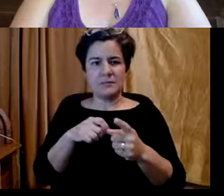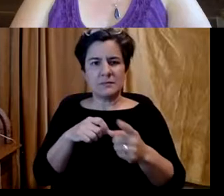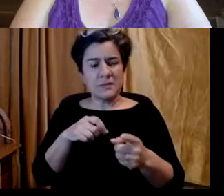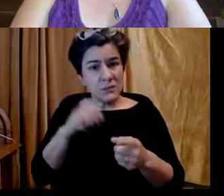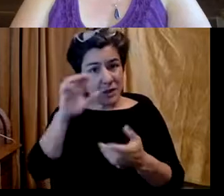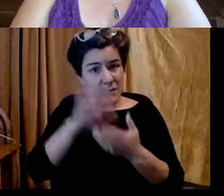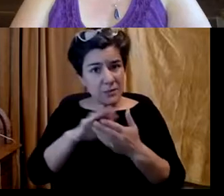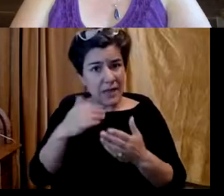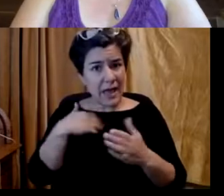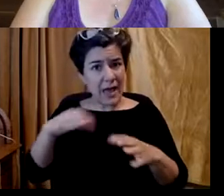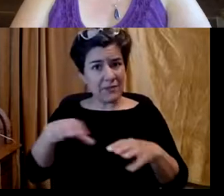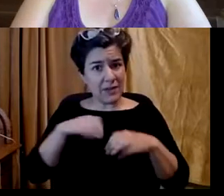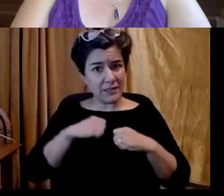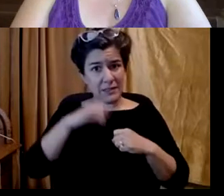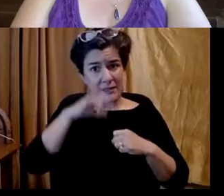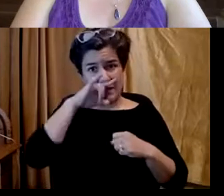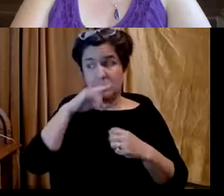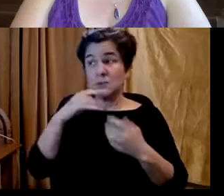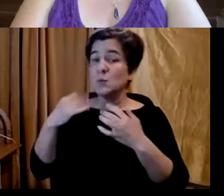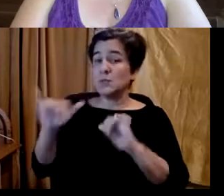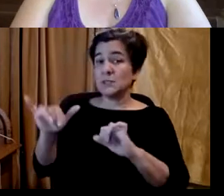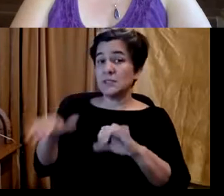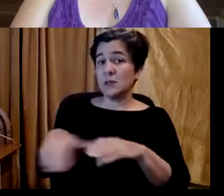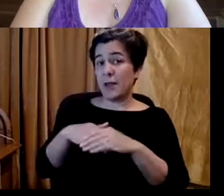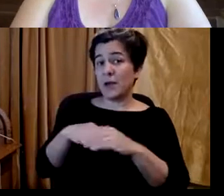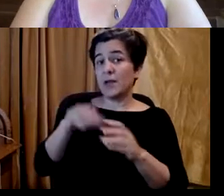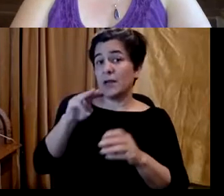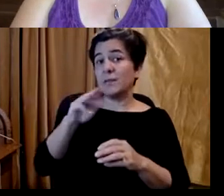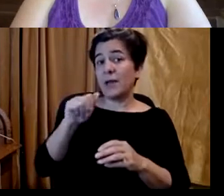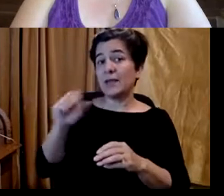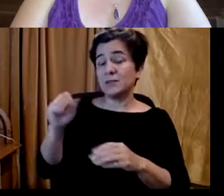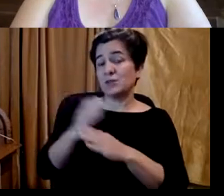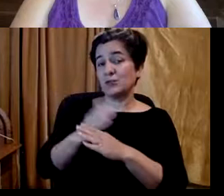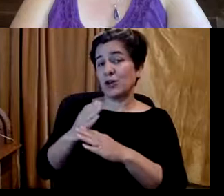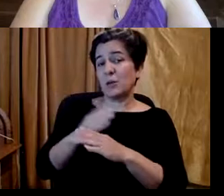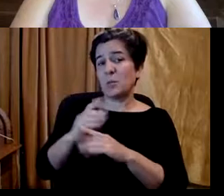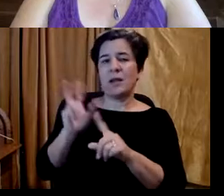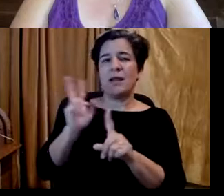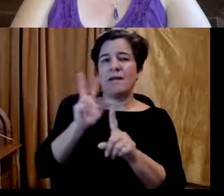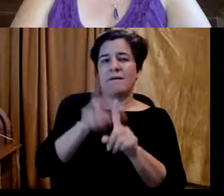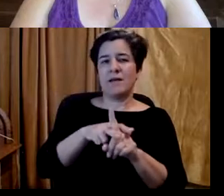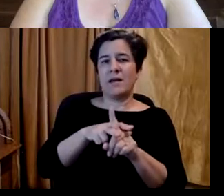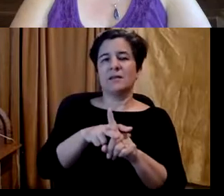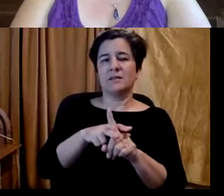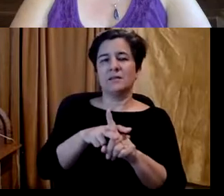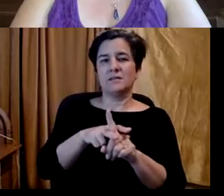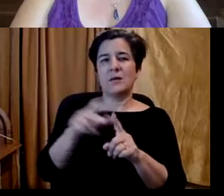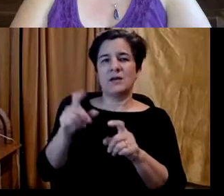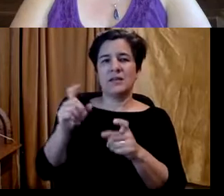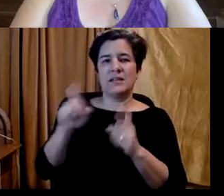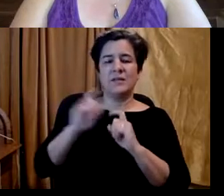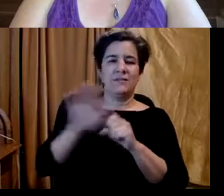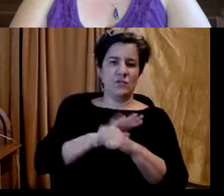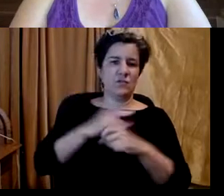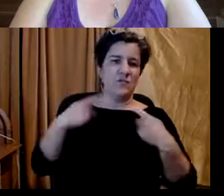kids? Well, we're still married. So in still Massachusetts, married. we have shared, but I have filed an ad fault divorce, which would give me full physical and